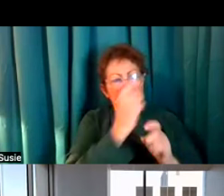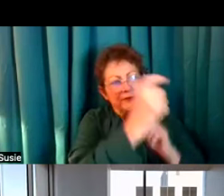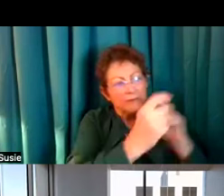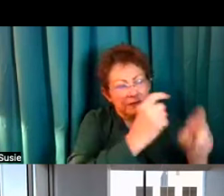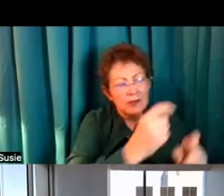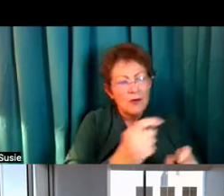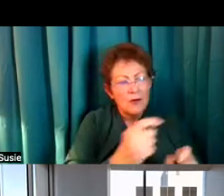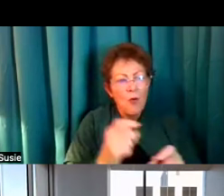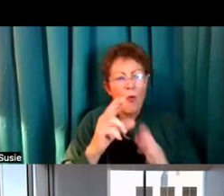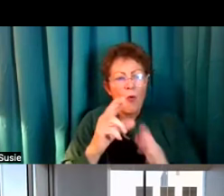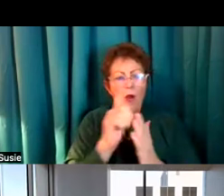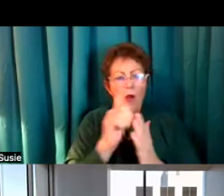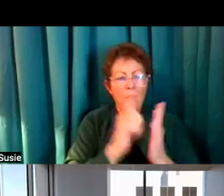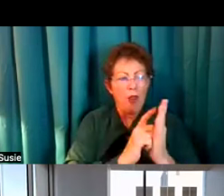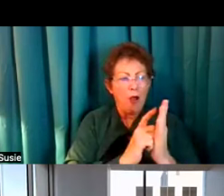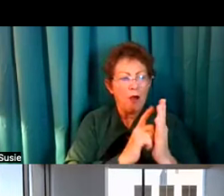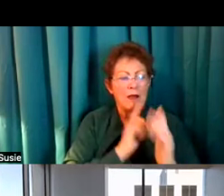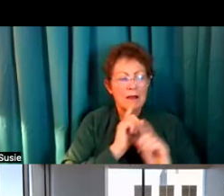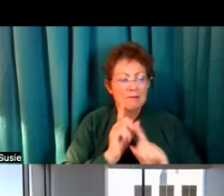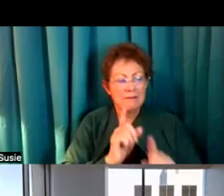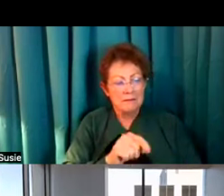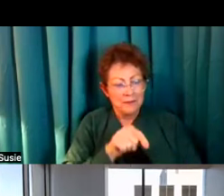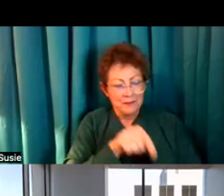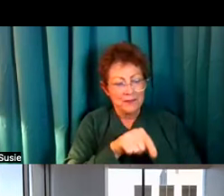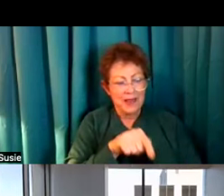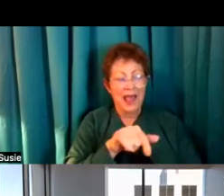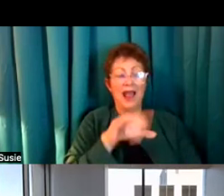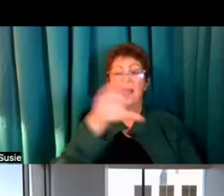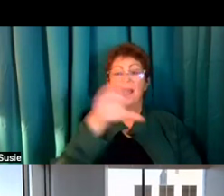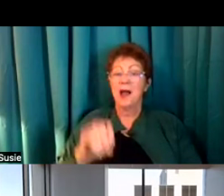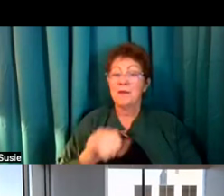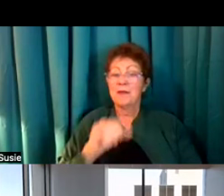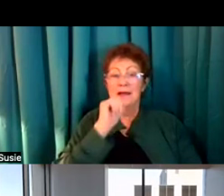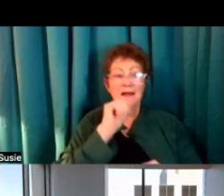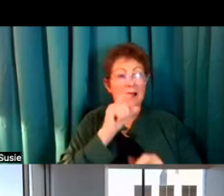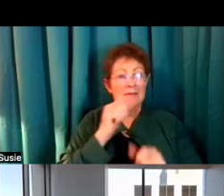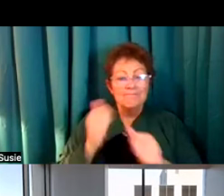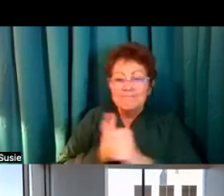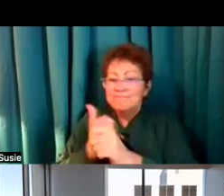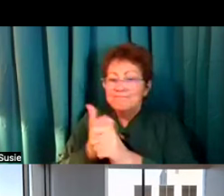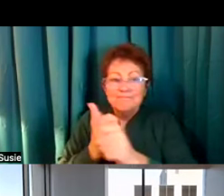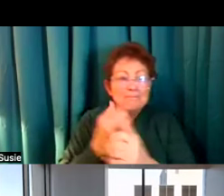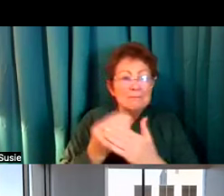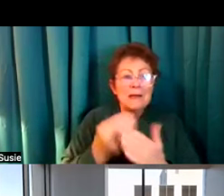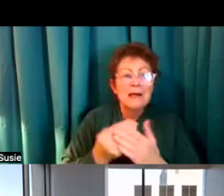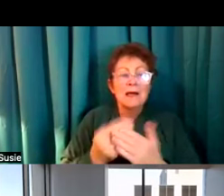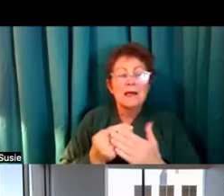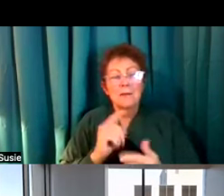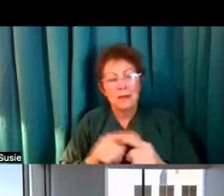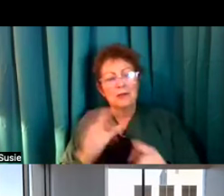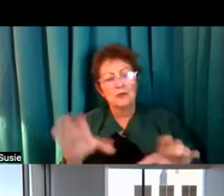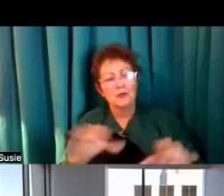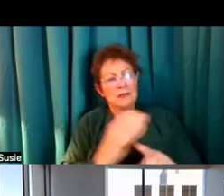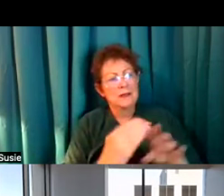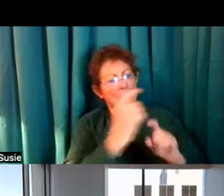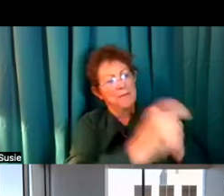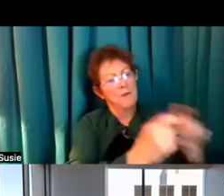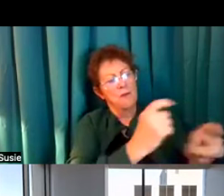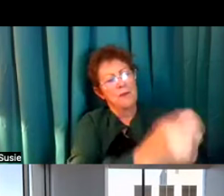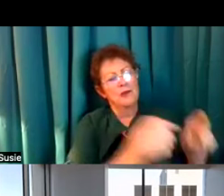prescribed, and to allow for a company to not just try to maximize profits, but to do some other kind